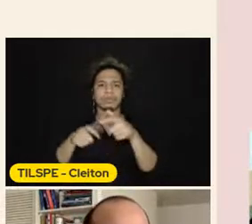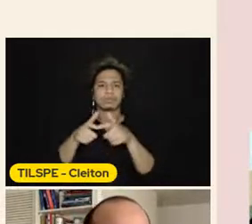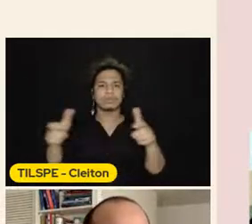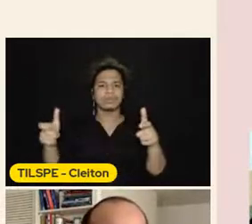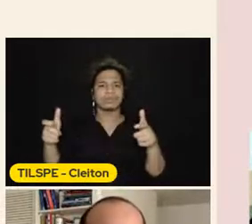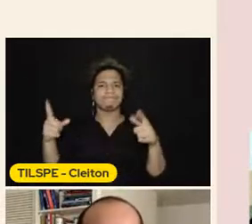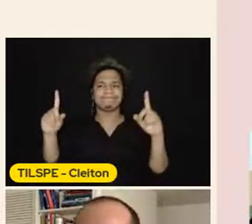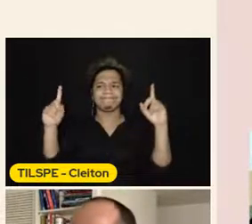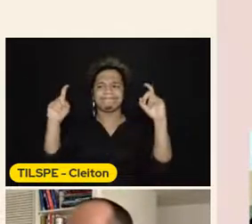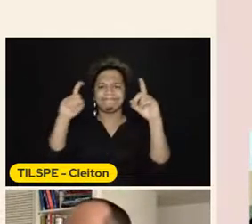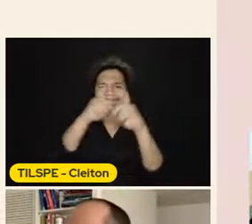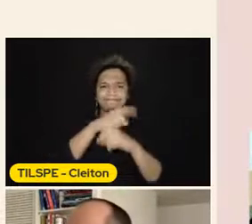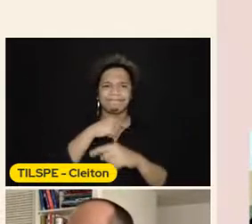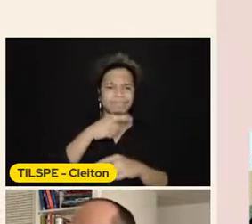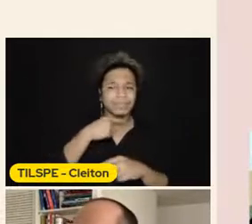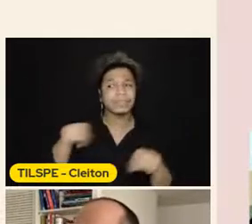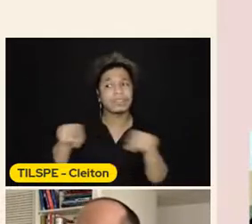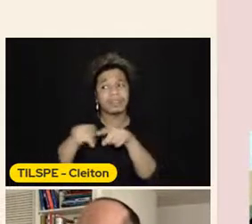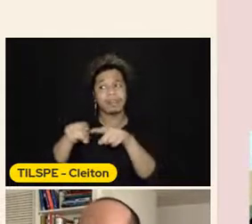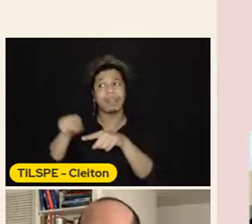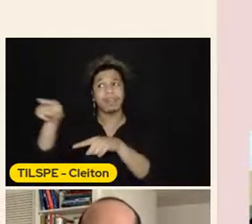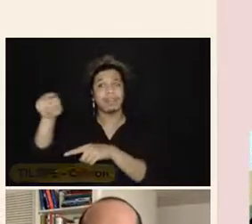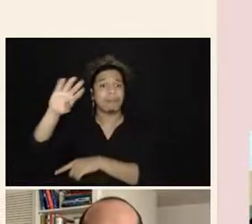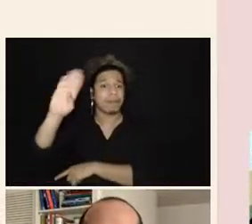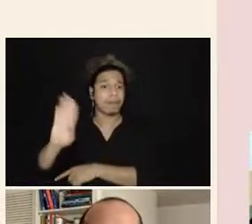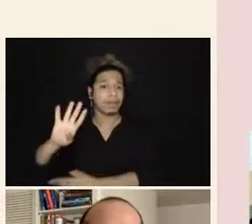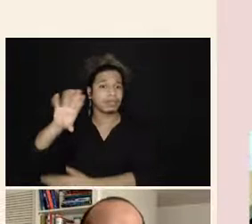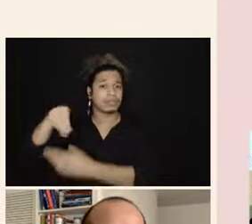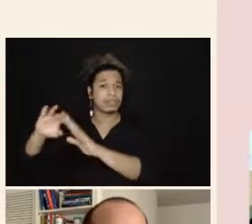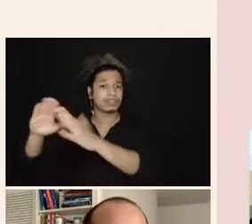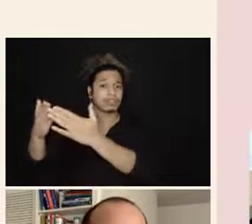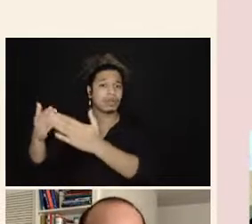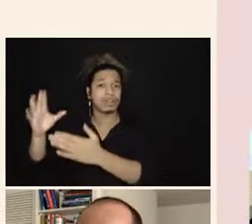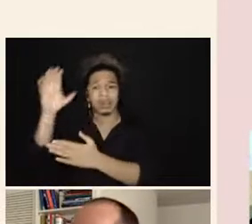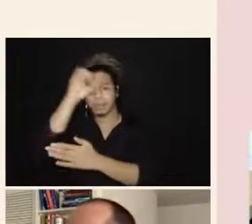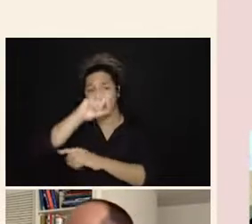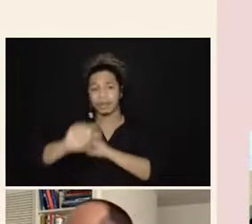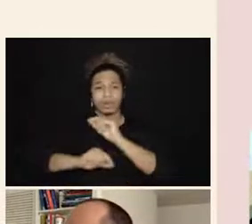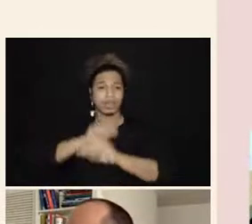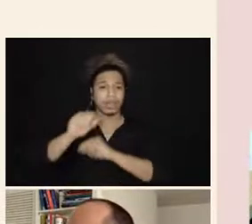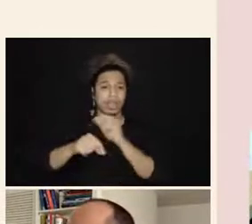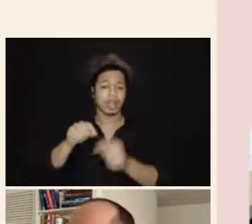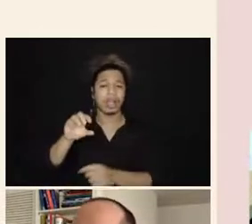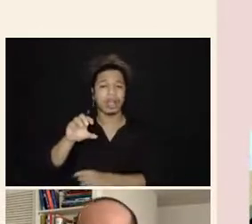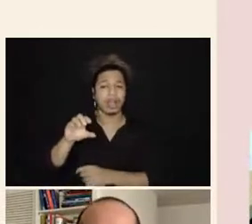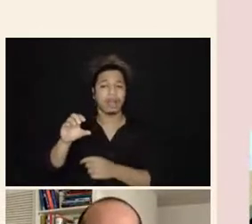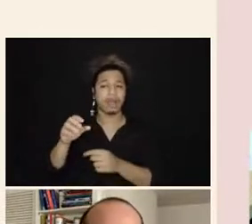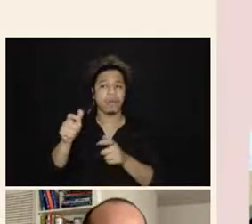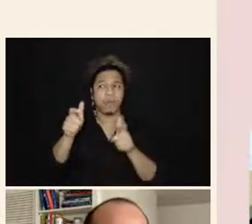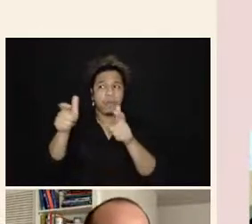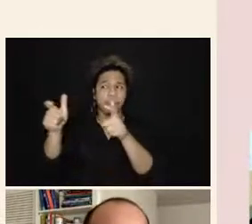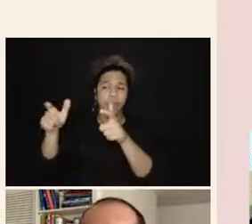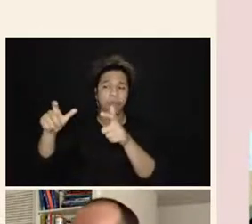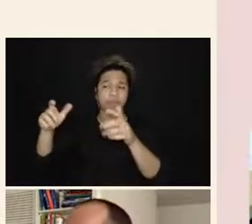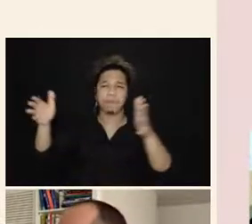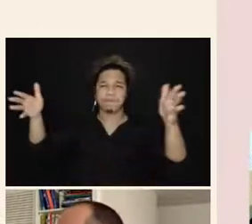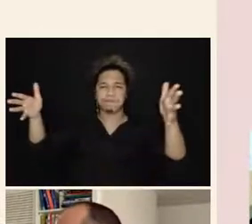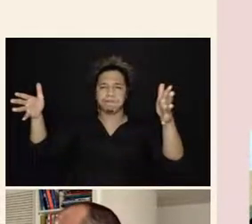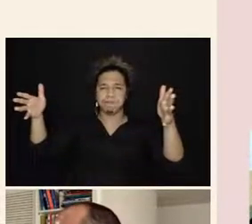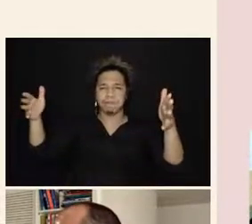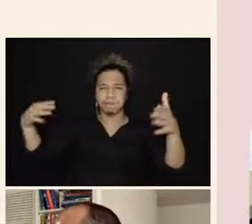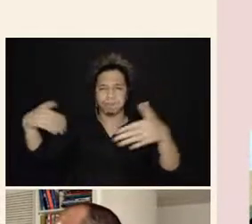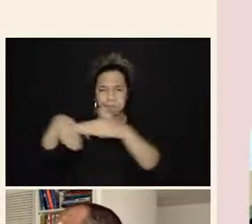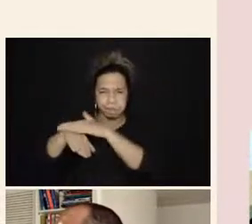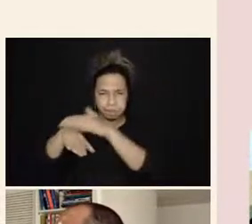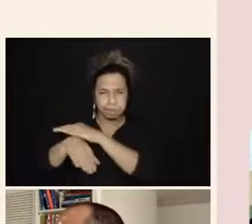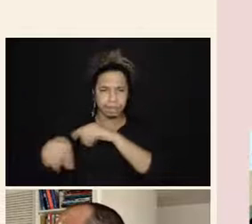in the Brazilian context where students go and they learn about containers, but what a pint is,